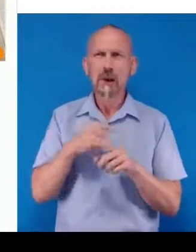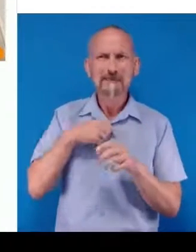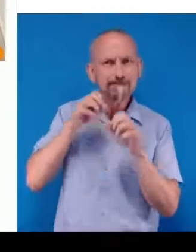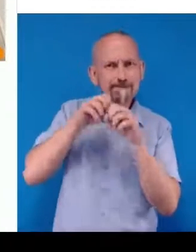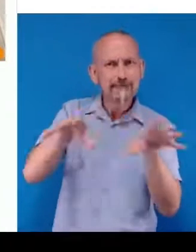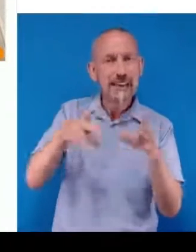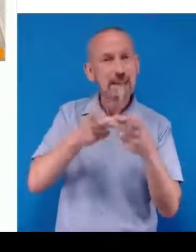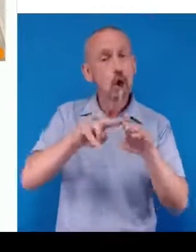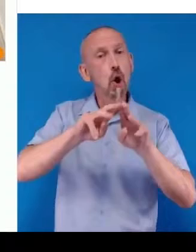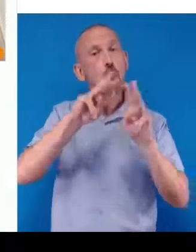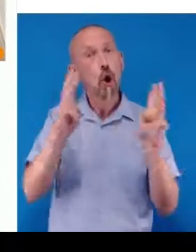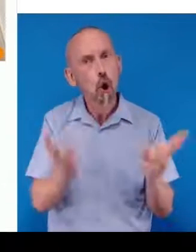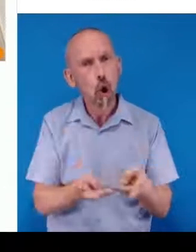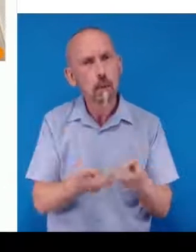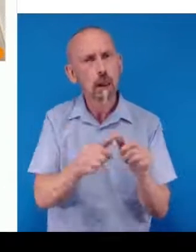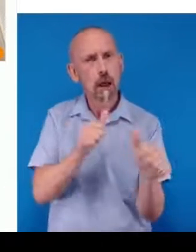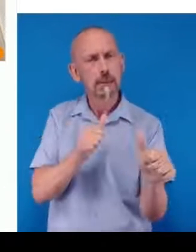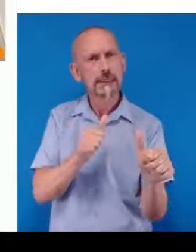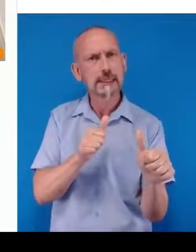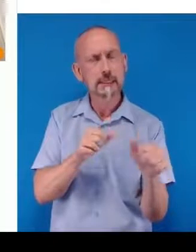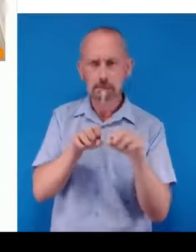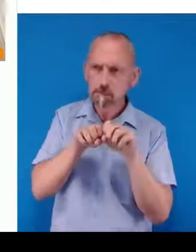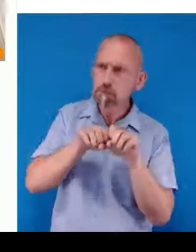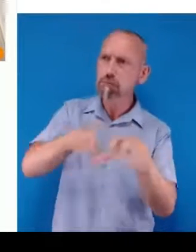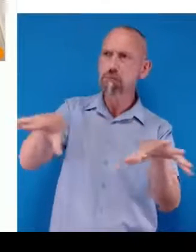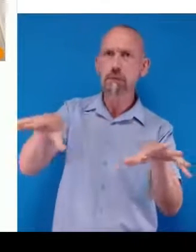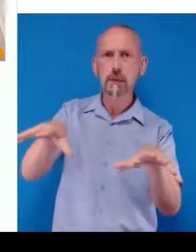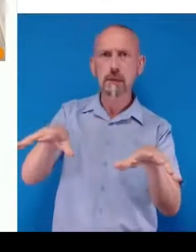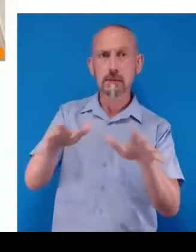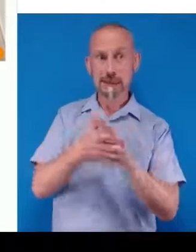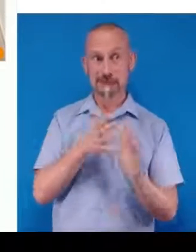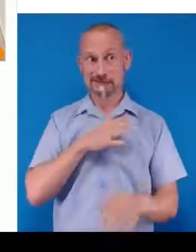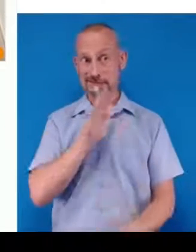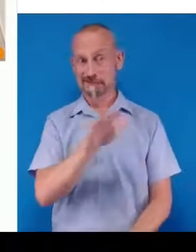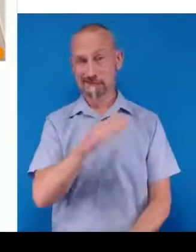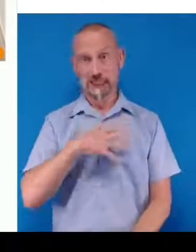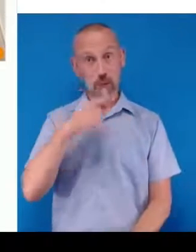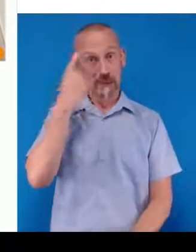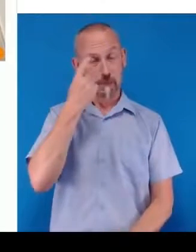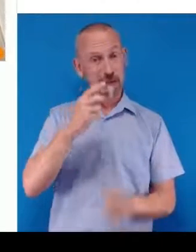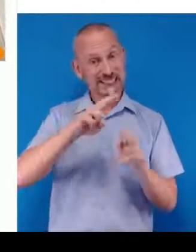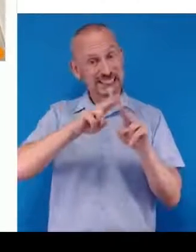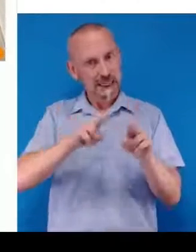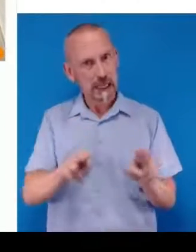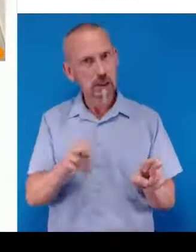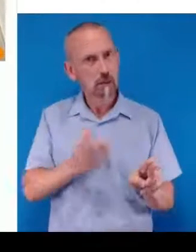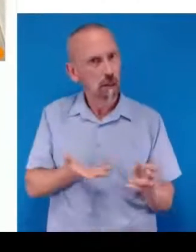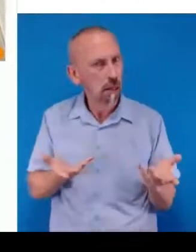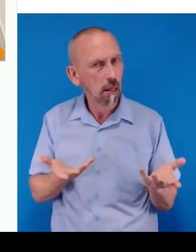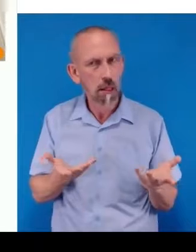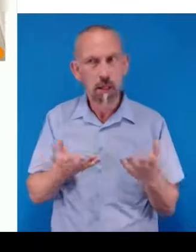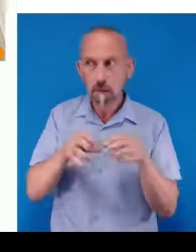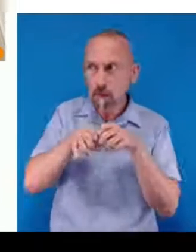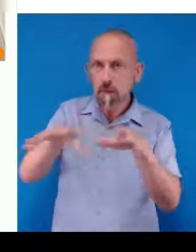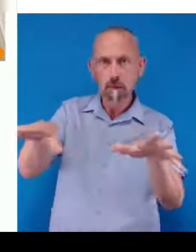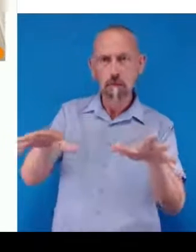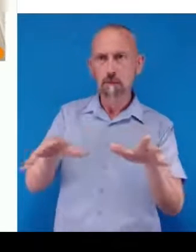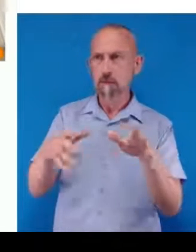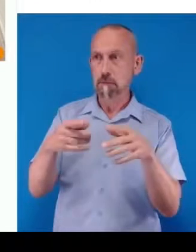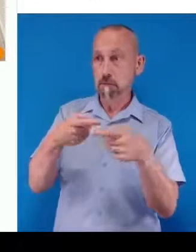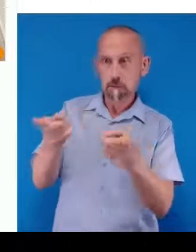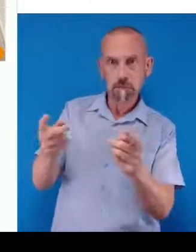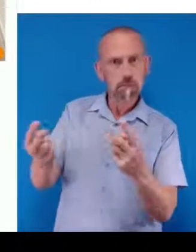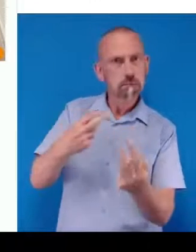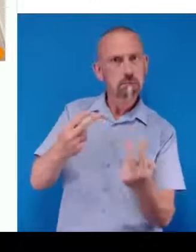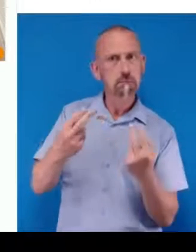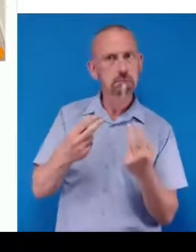about this from the international lens. And we actually got into this situation where we